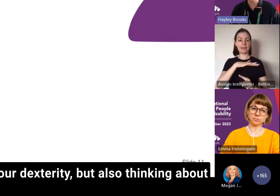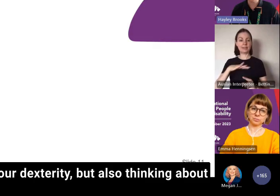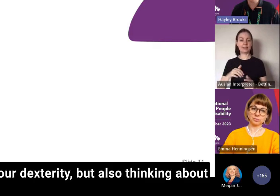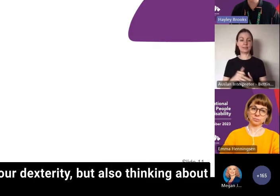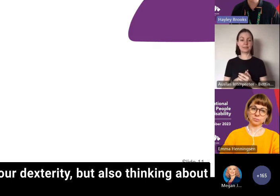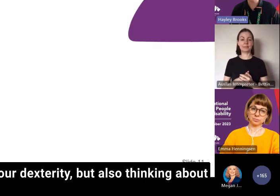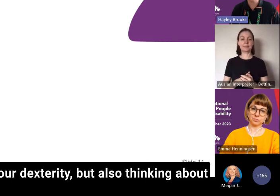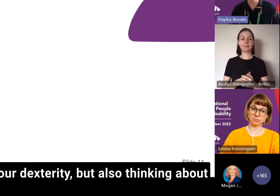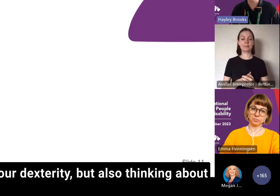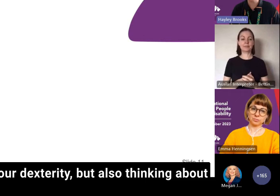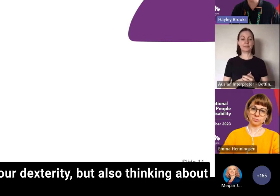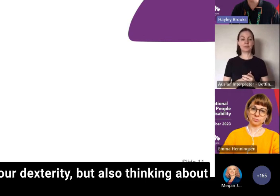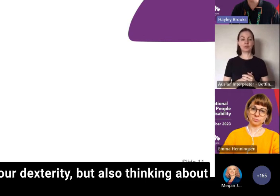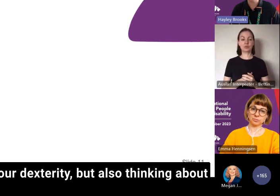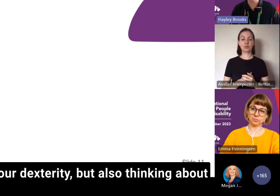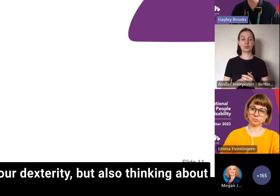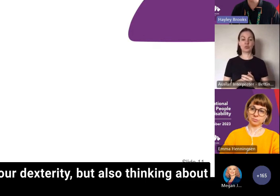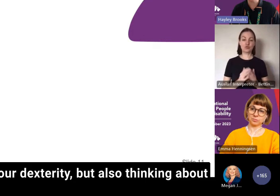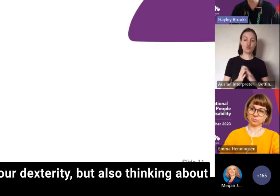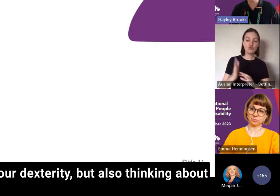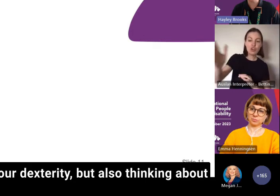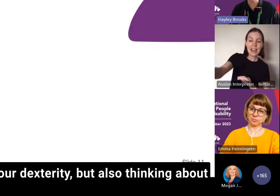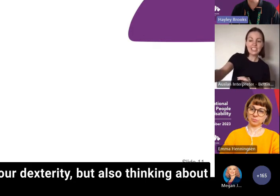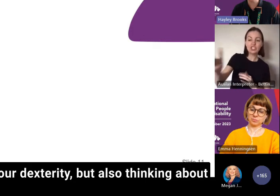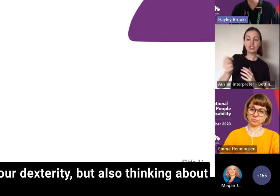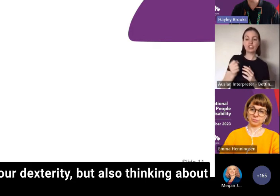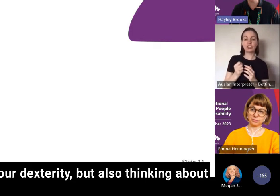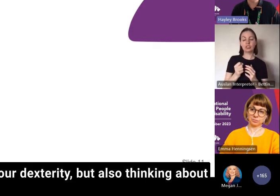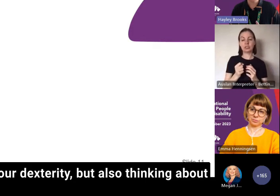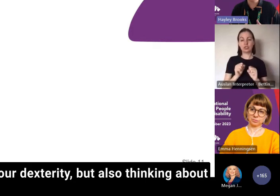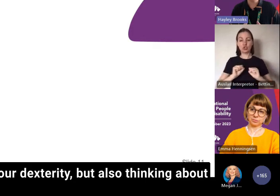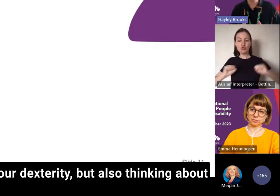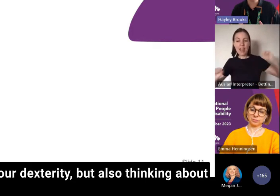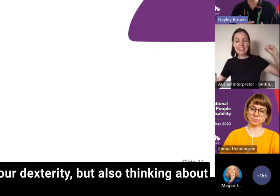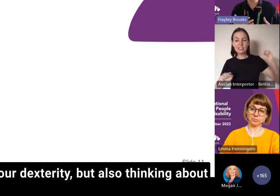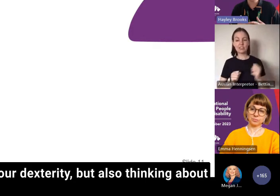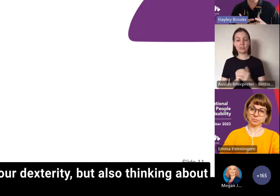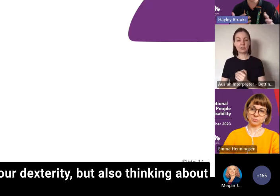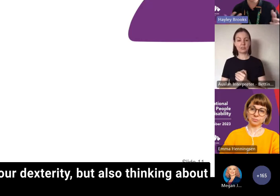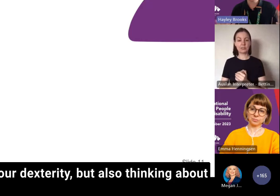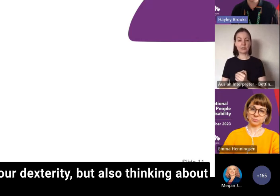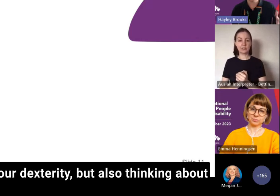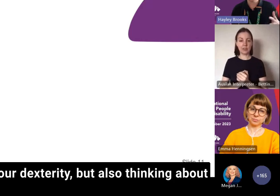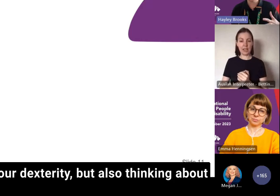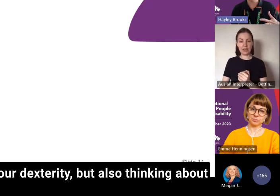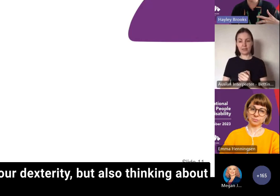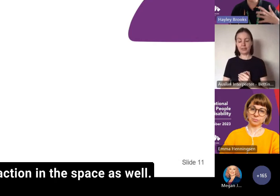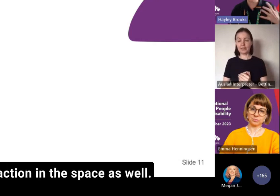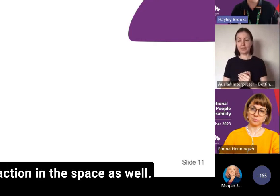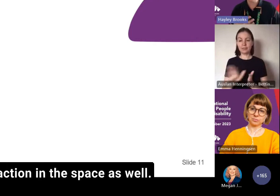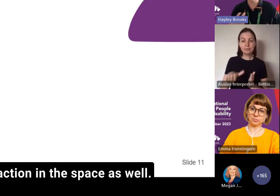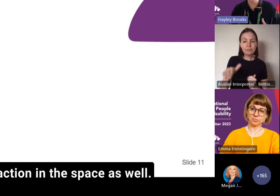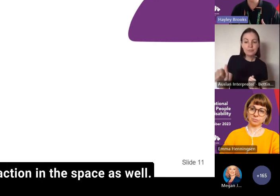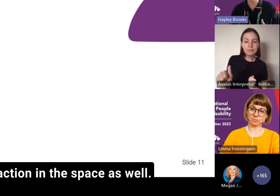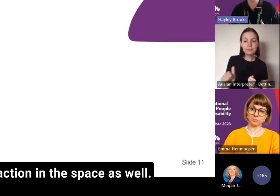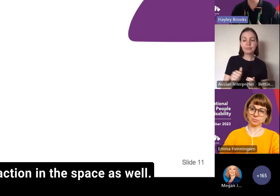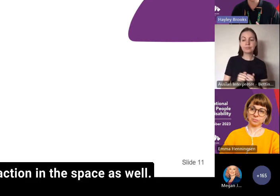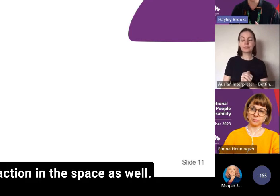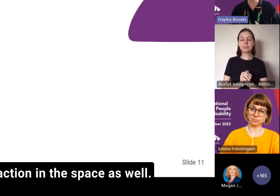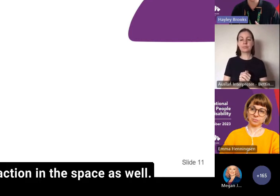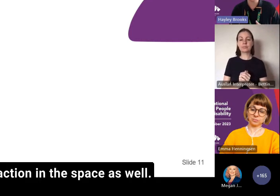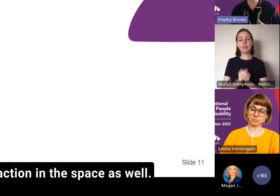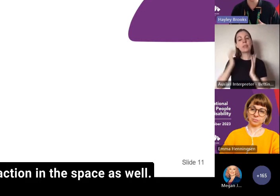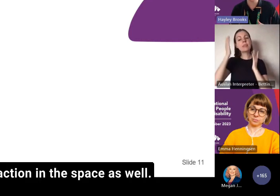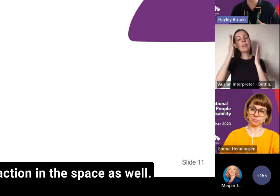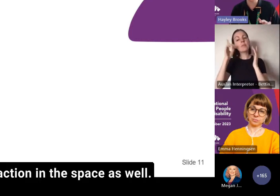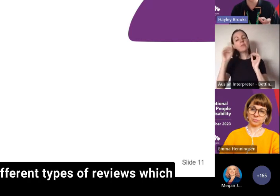our reach and stretch, and also our dexterity. But also thinking about the types of interaction